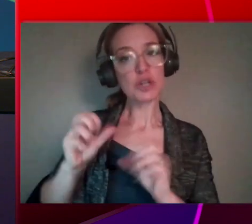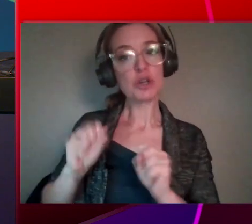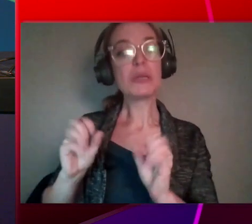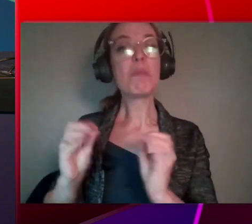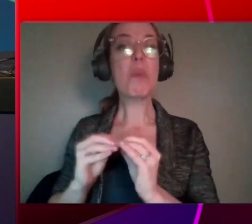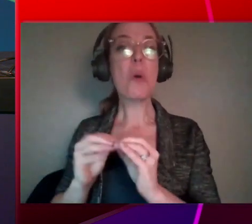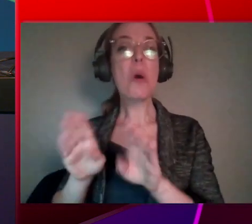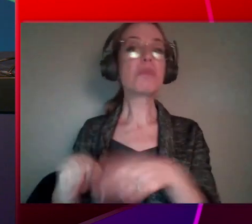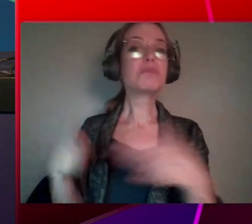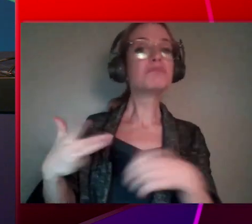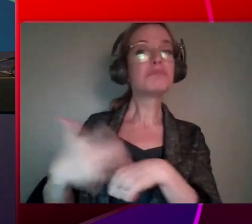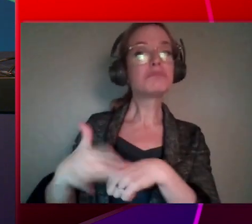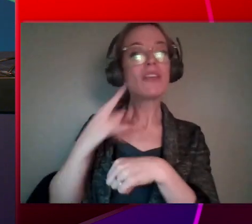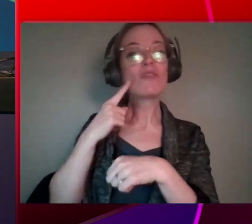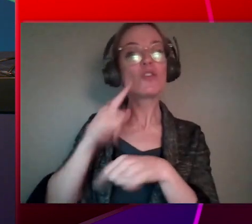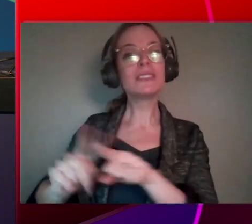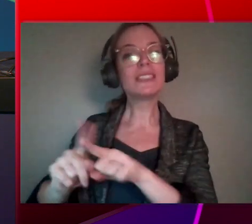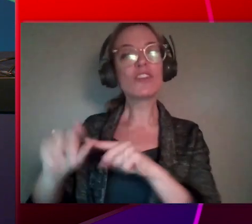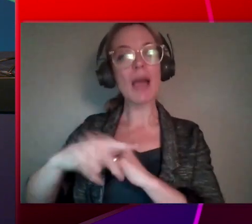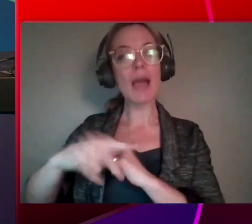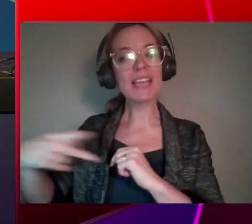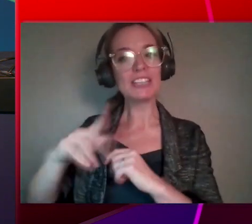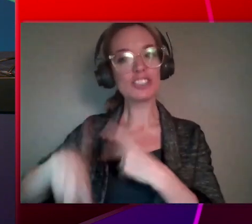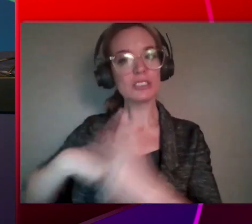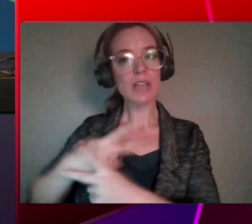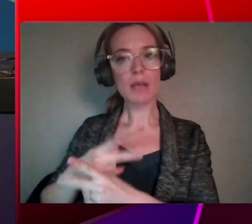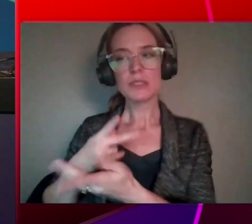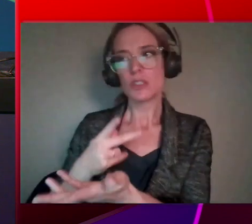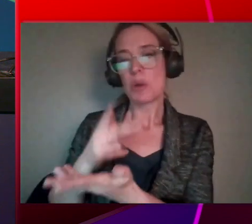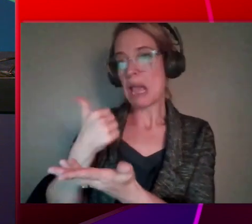of what this is really going to open the door for? Yeah, so